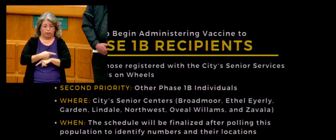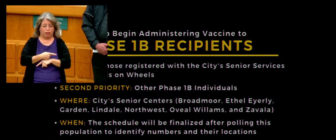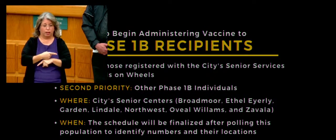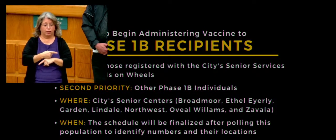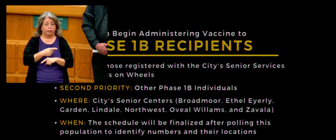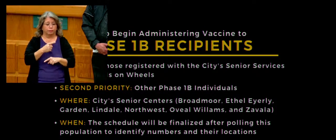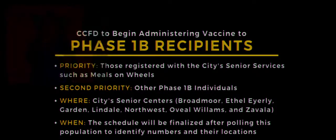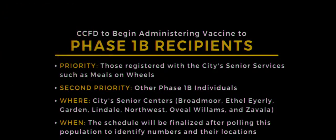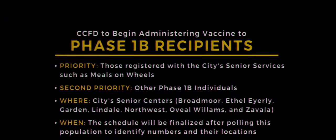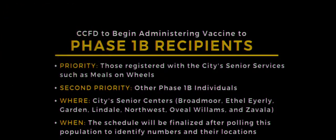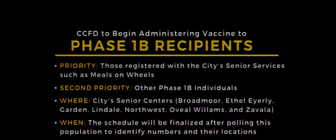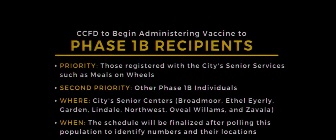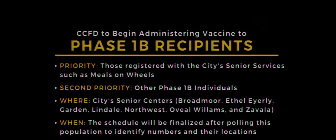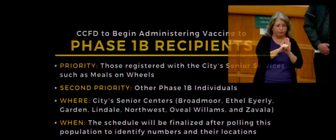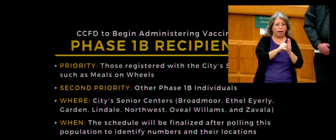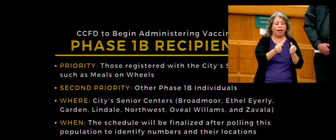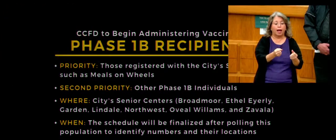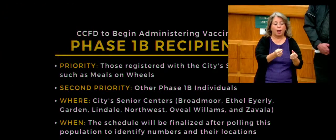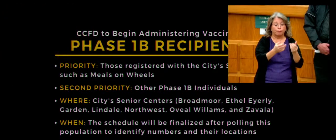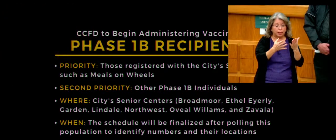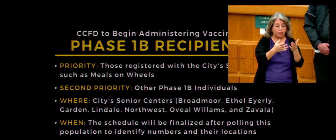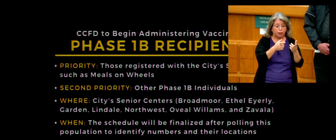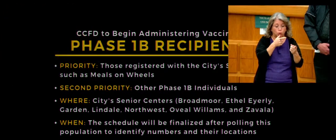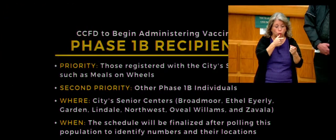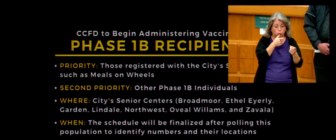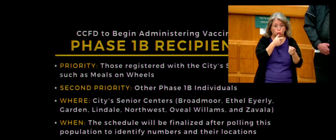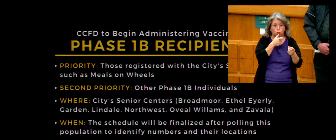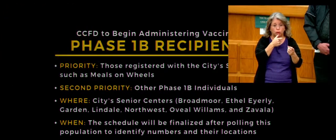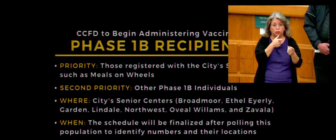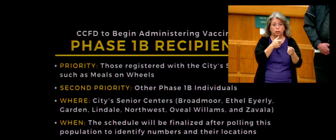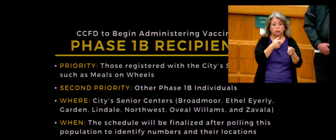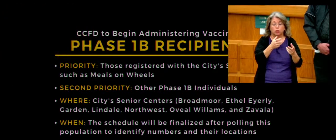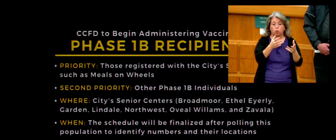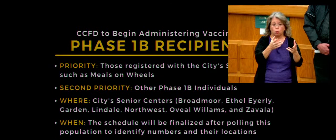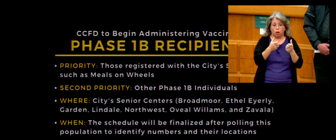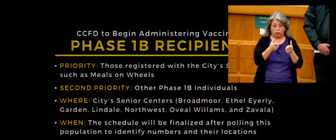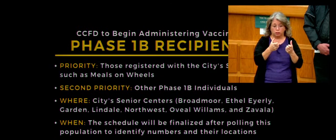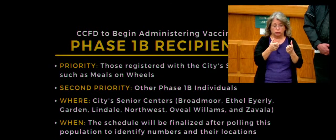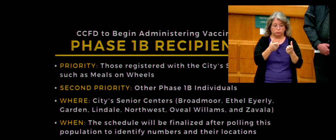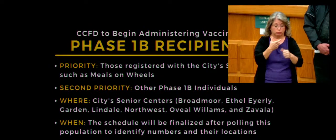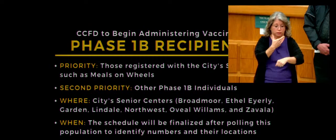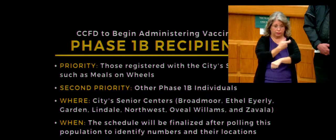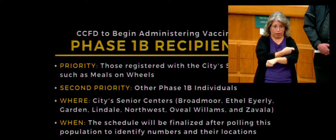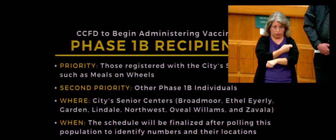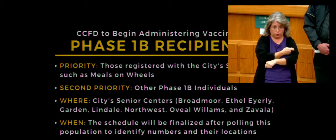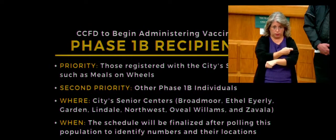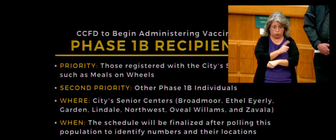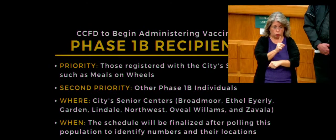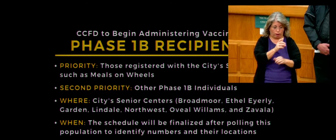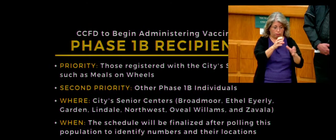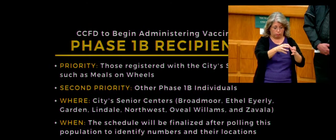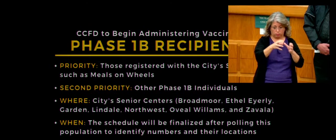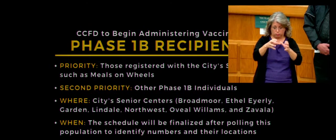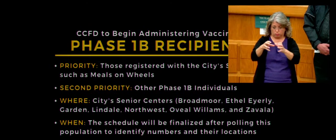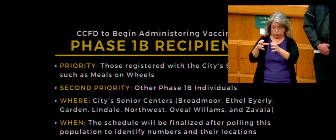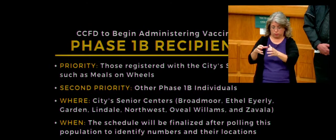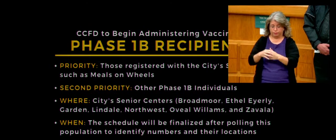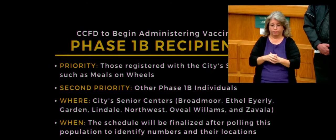and locations, as to who would like to receive this vaccine. We'll also provide an opportunity